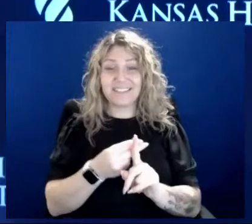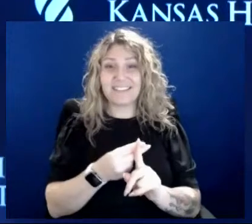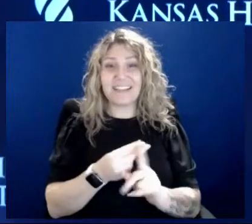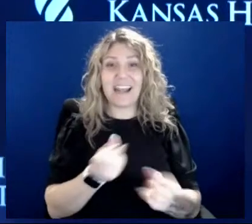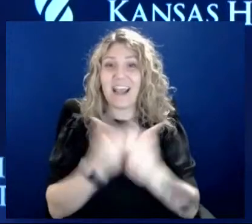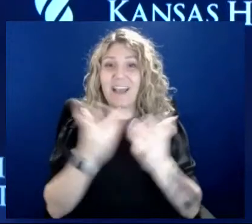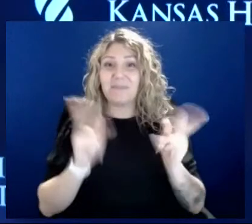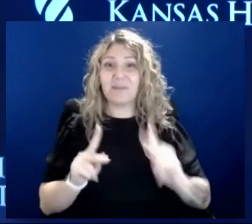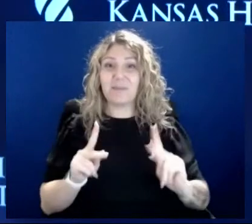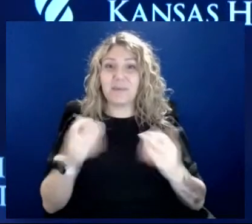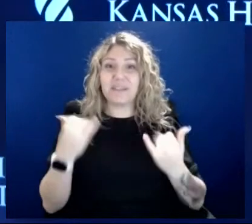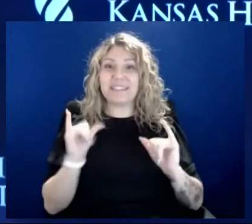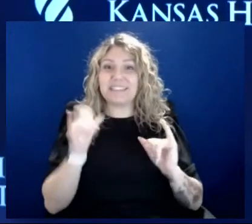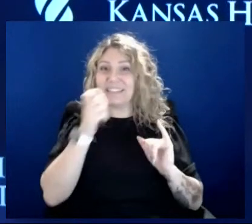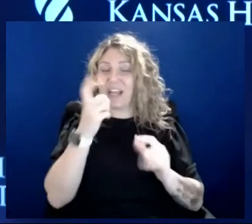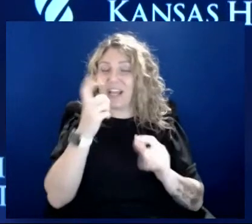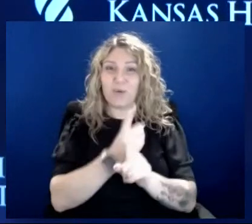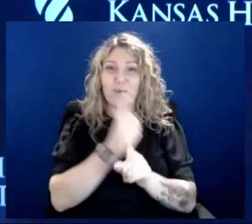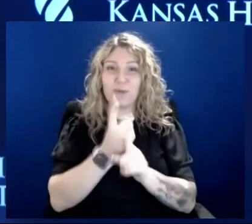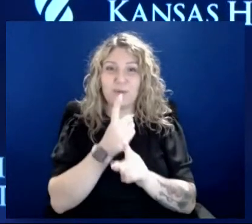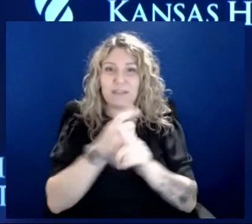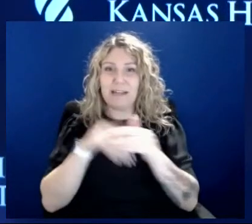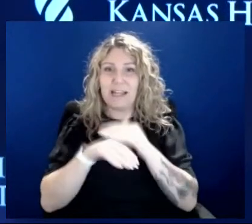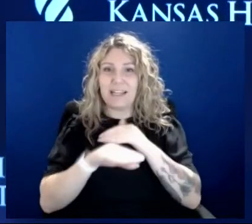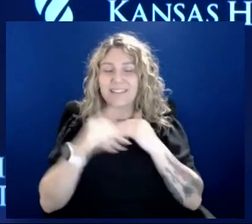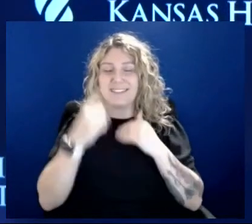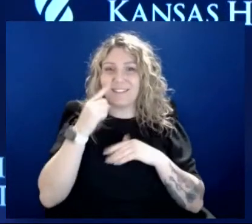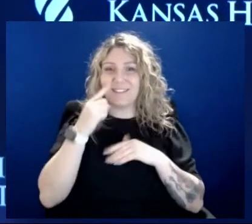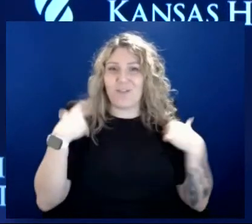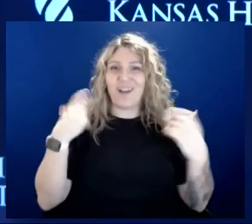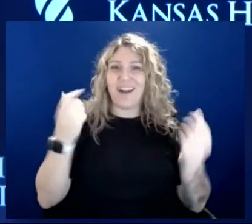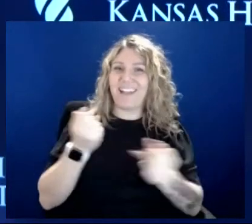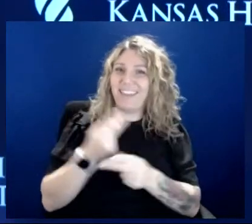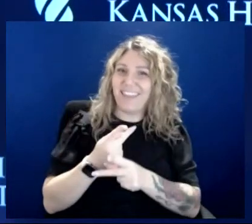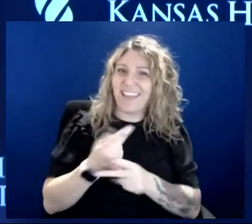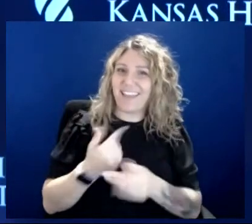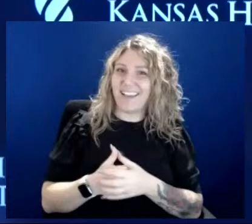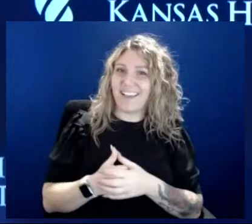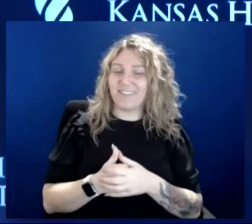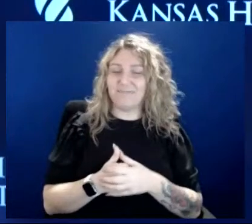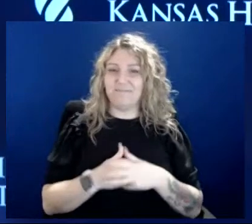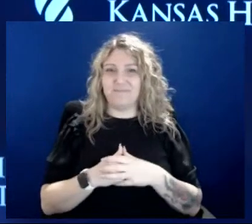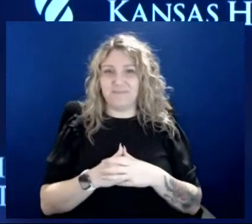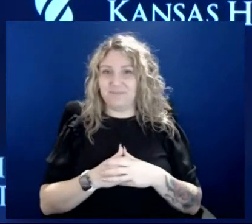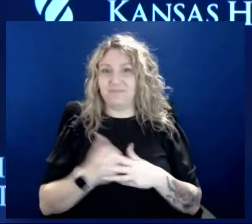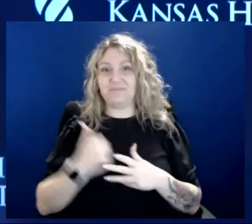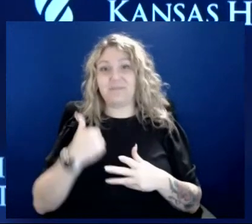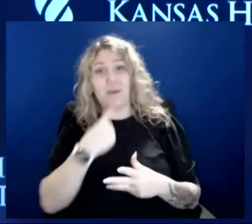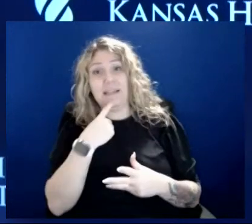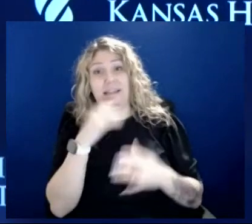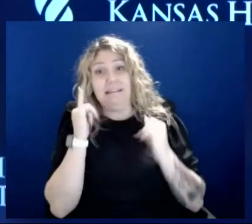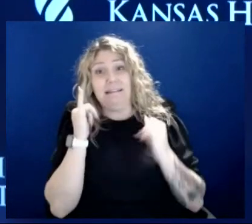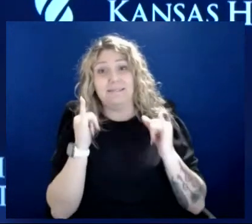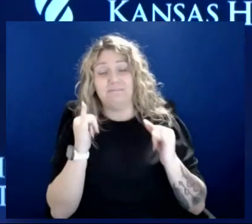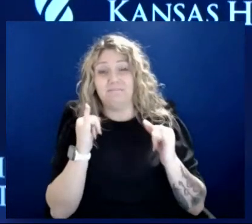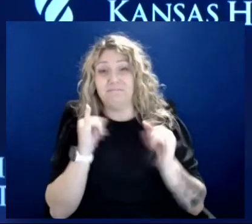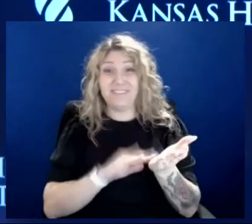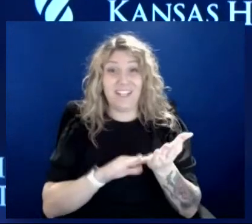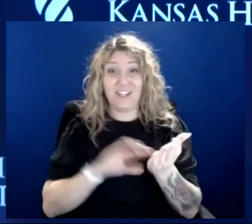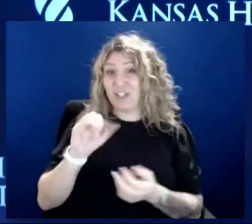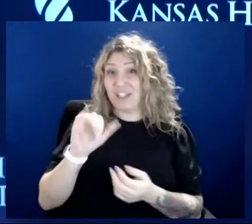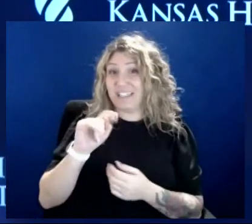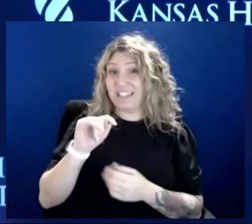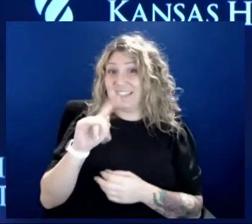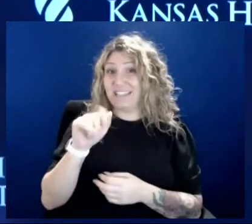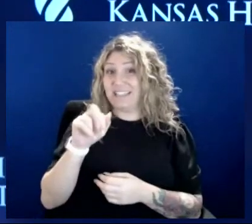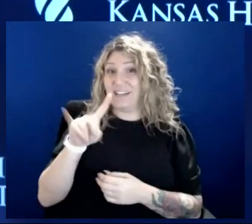have routine access to health care? And so I would echo what Dr. Satterwhite said. We just have so much work